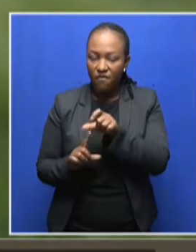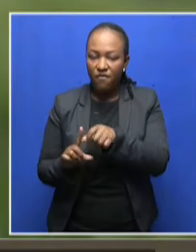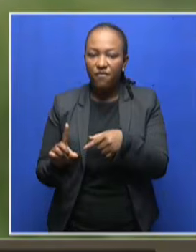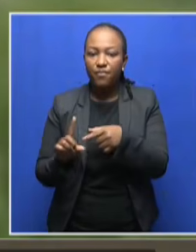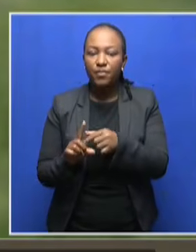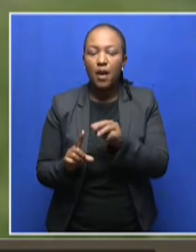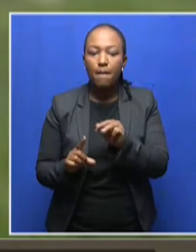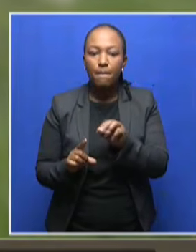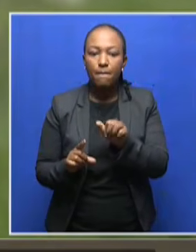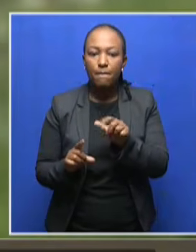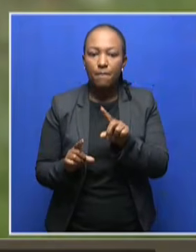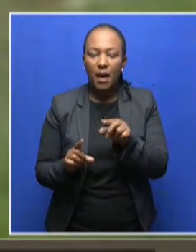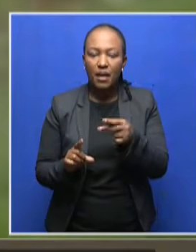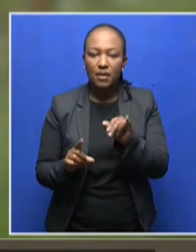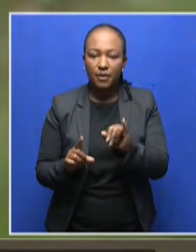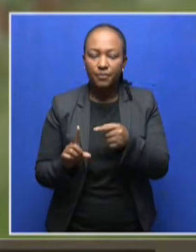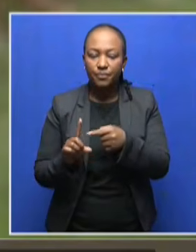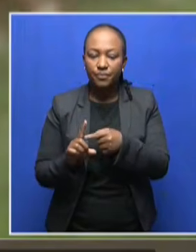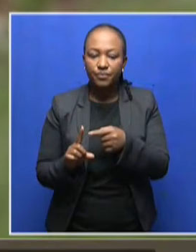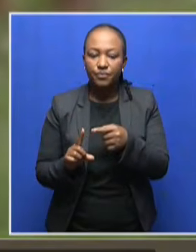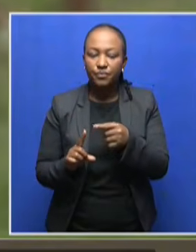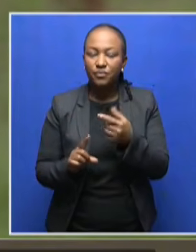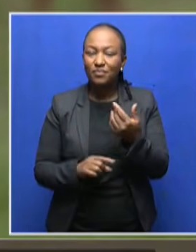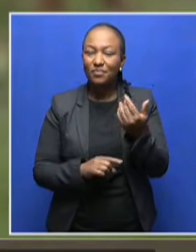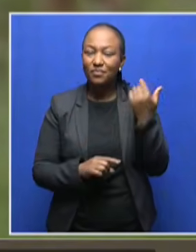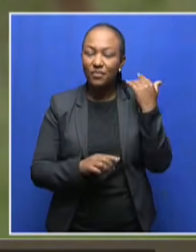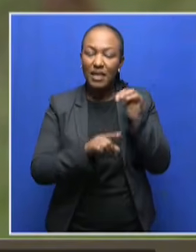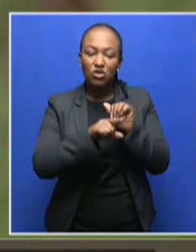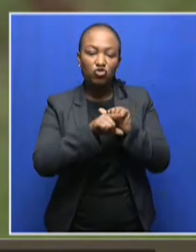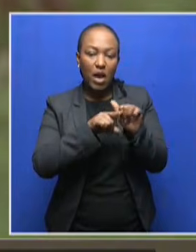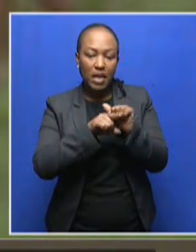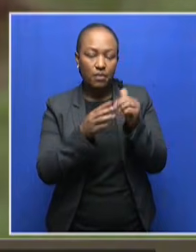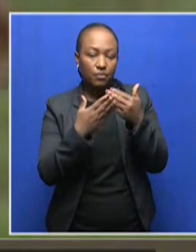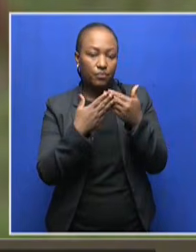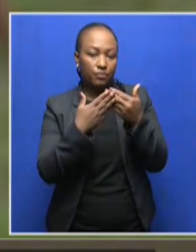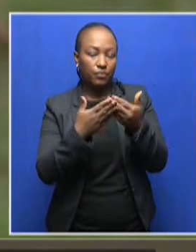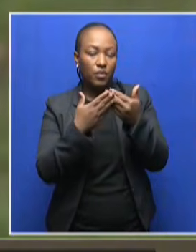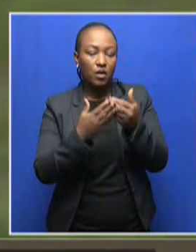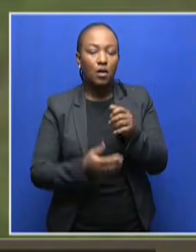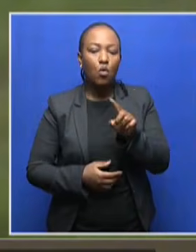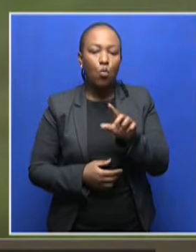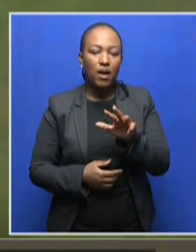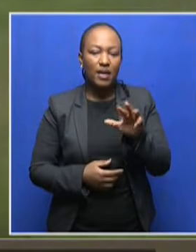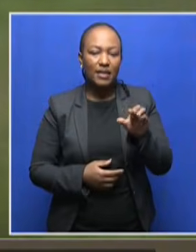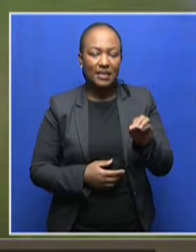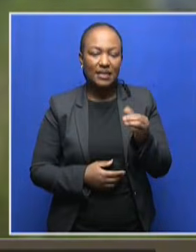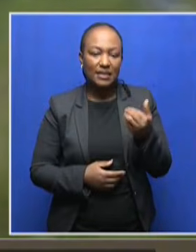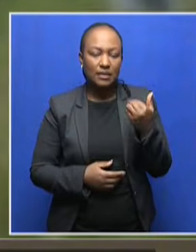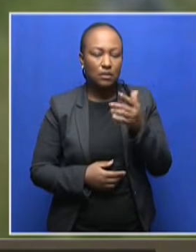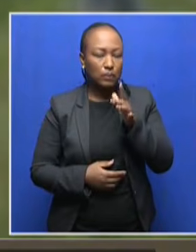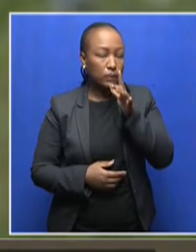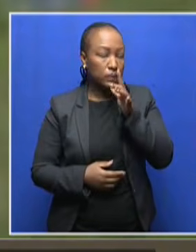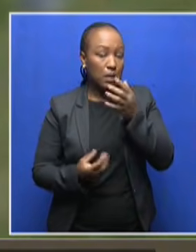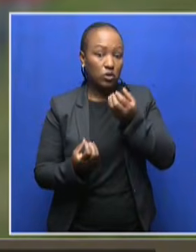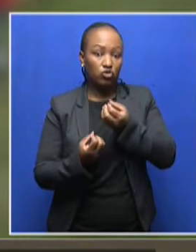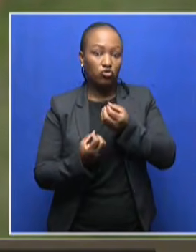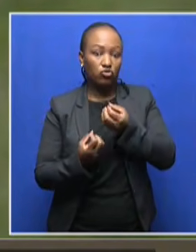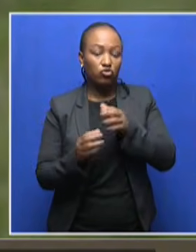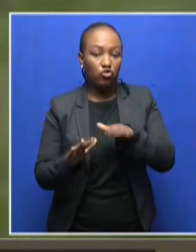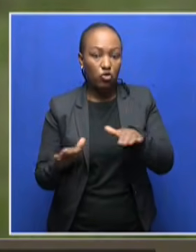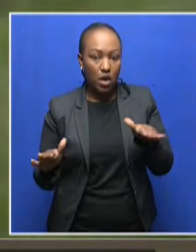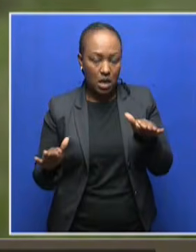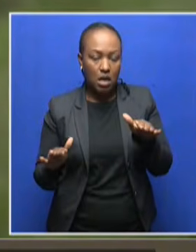a pediatrician, and I did my training in the 1990s. And even in the 1990s, there were hundreds of children, and I'm not exaggerating, that